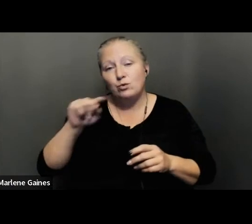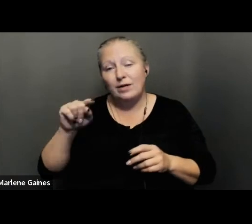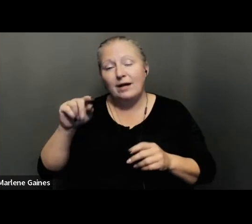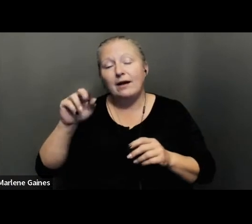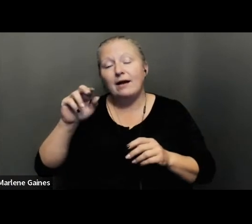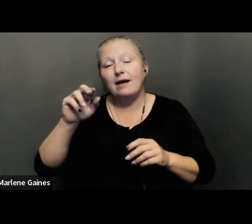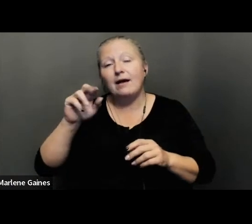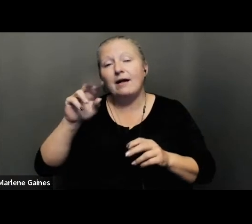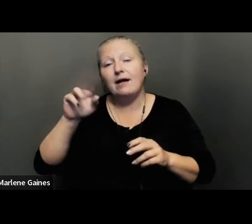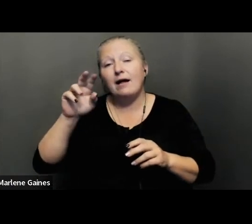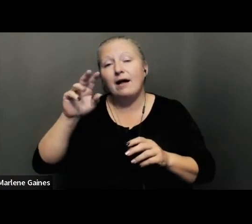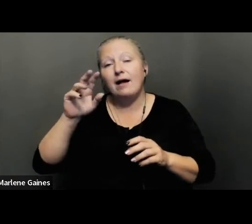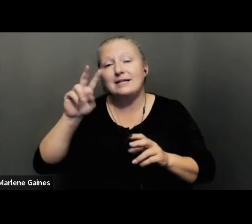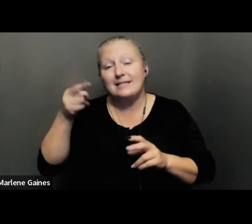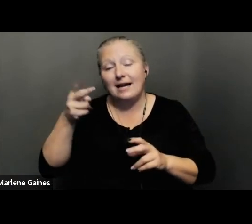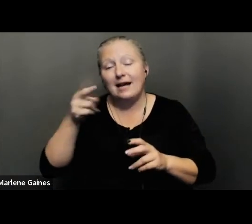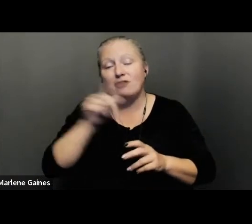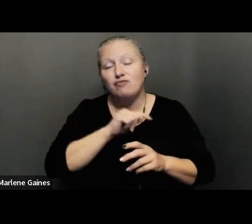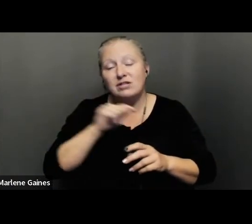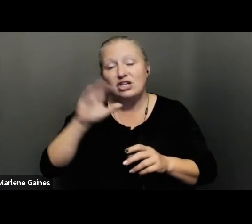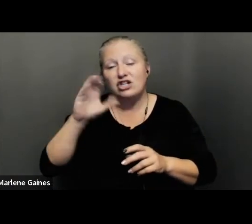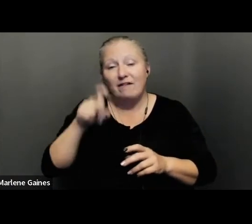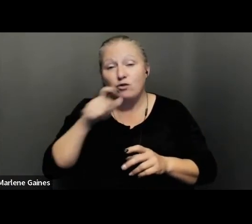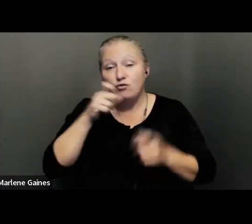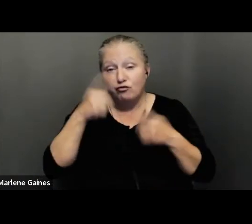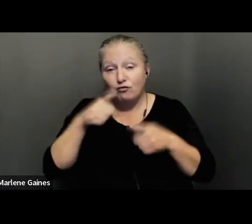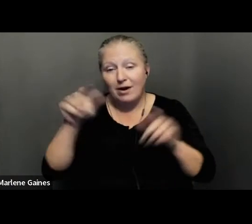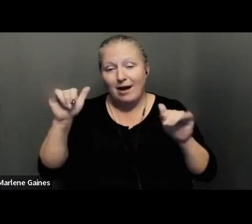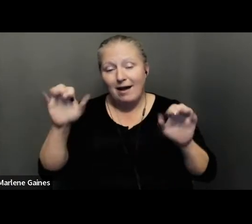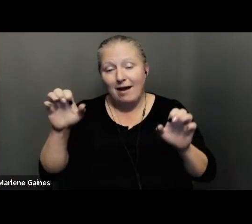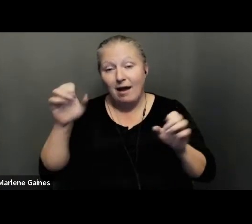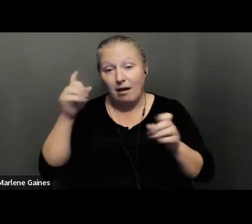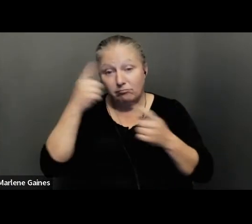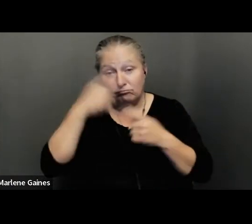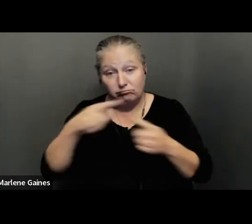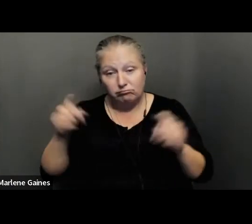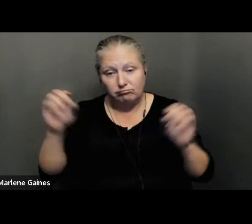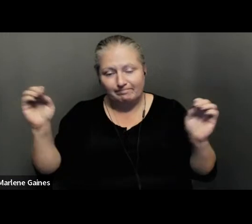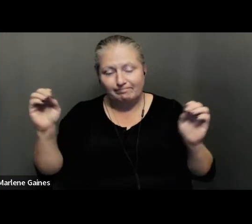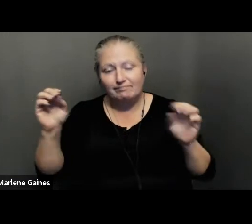trustee Chavez. All those in favor, please say aye. Aye. Aye. Any opposed? Hearing none,